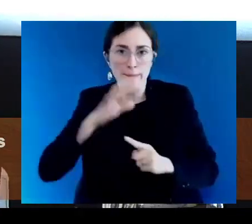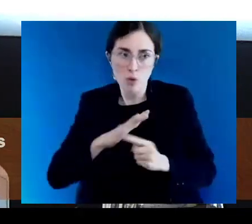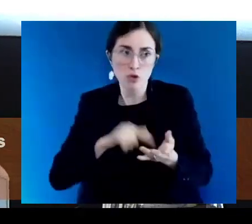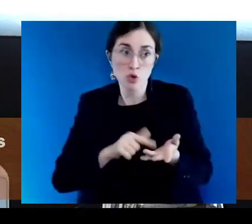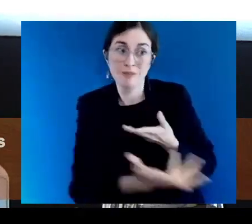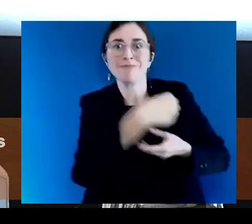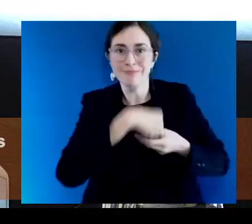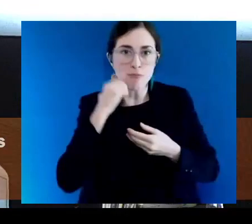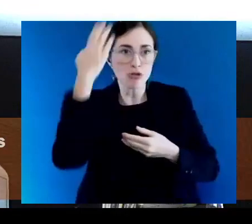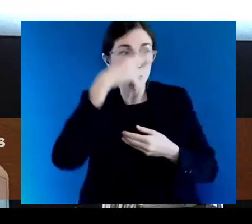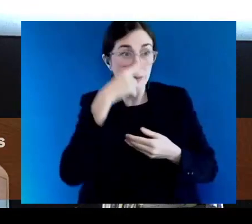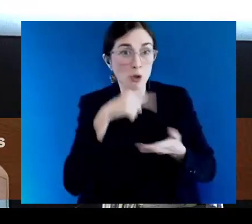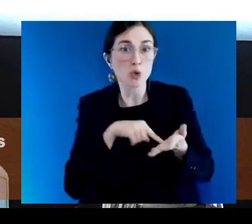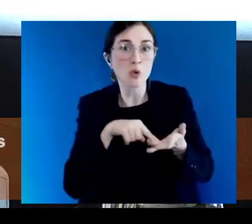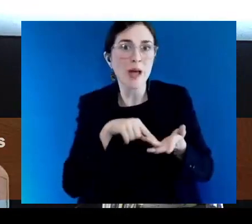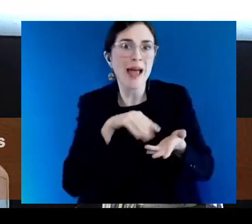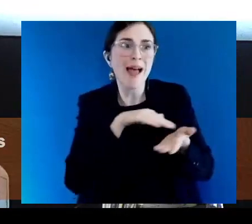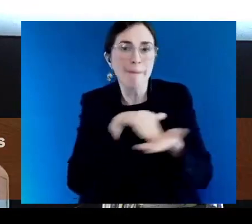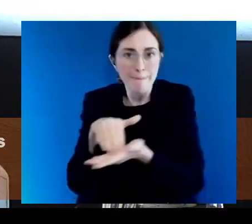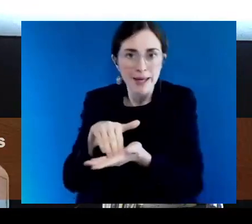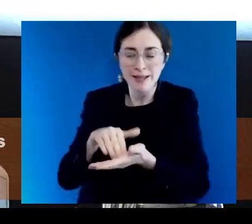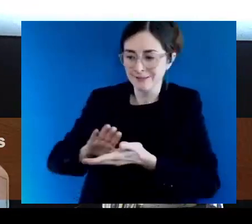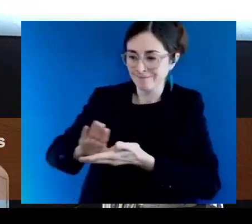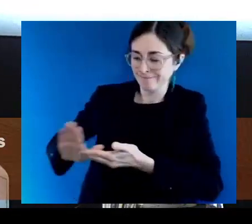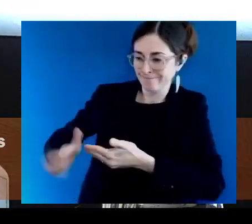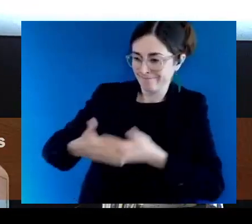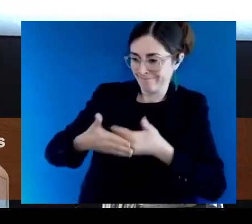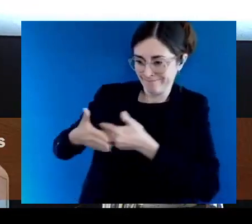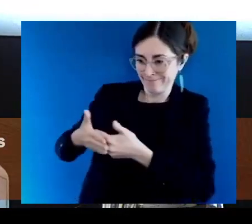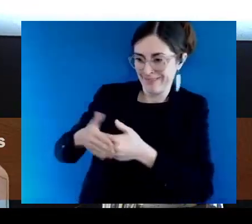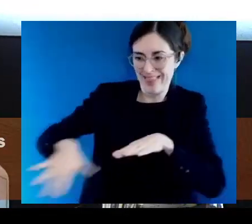processes of land that has been mined.